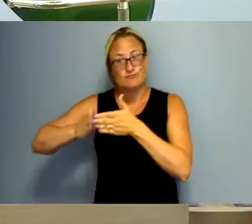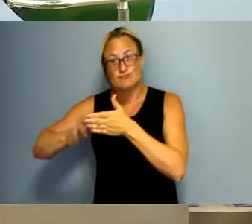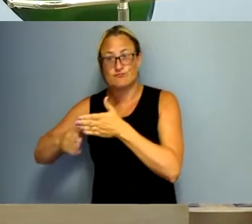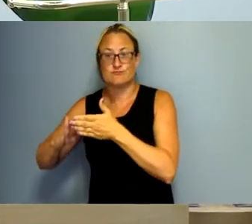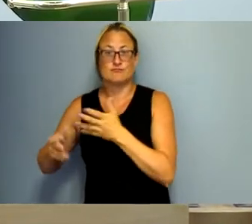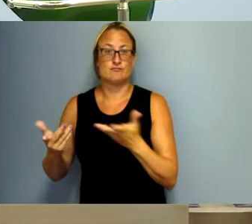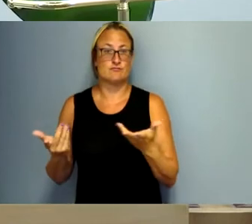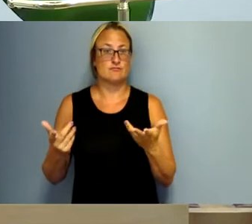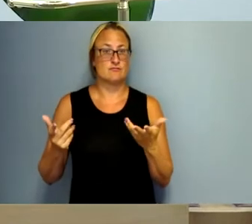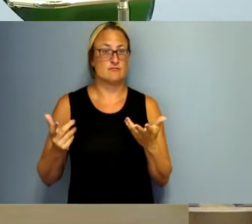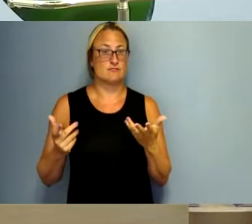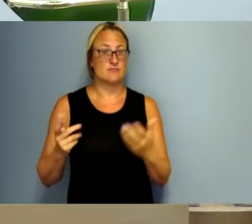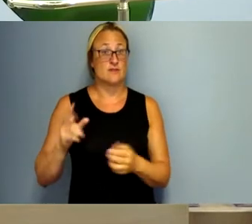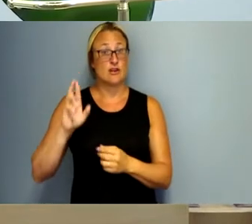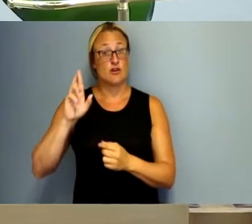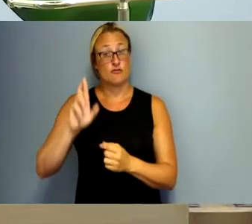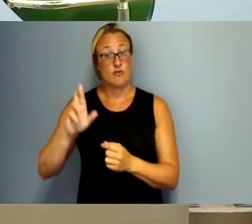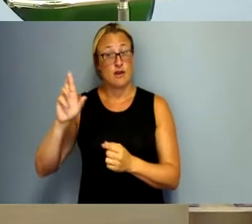Ronald Reagan